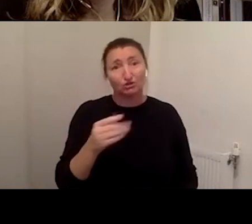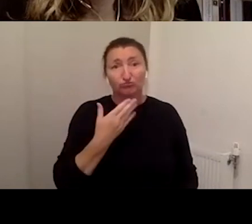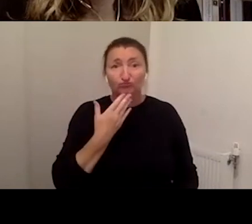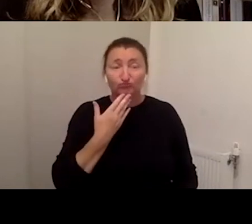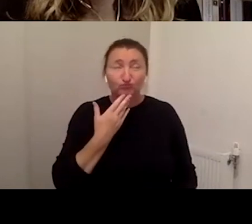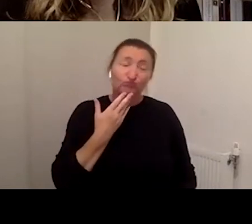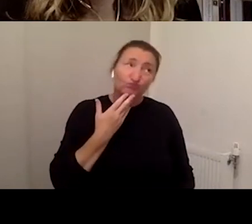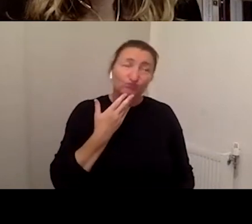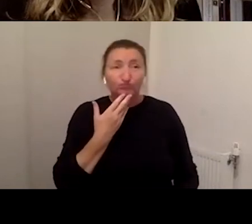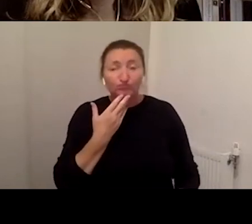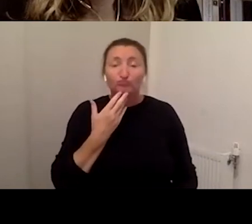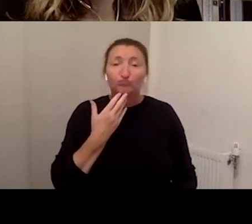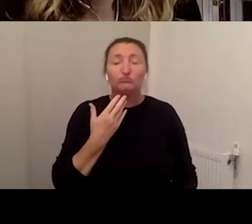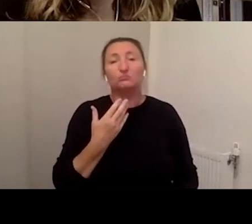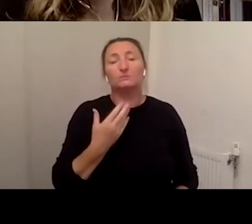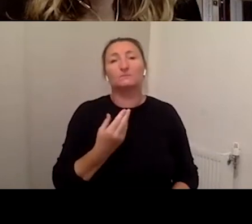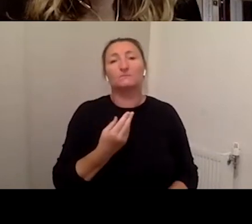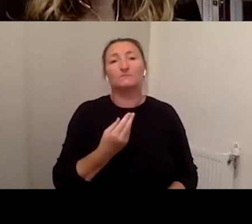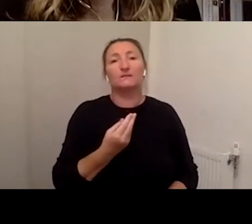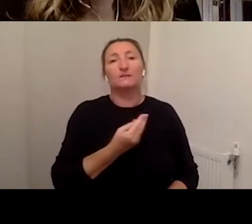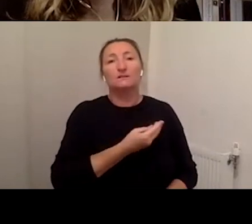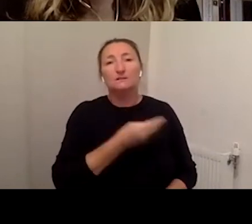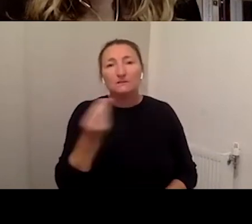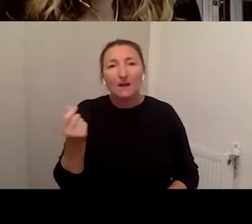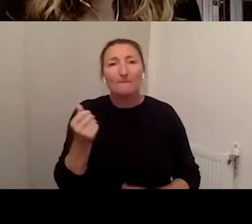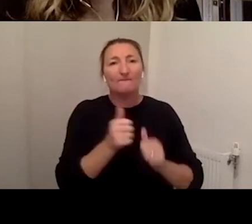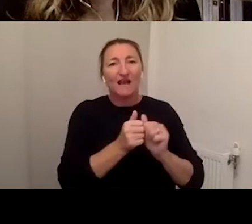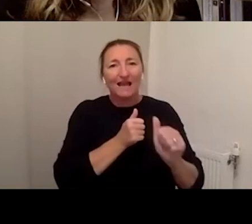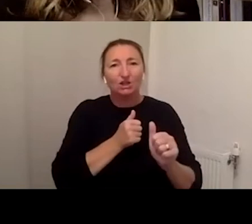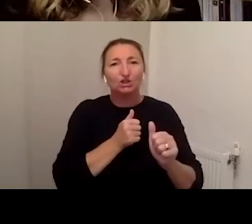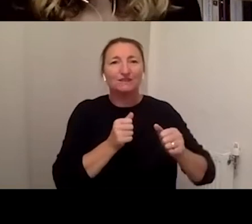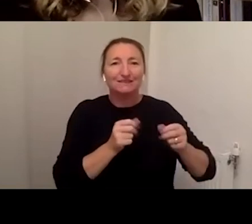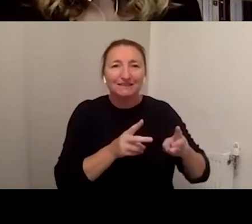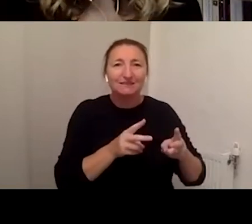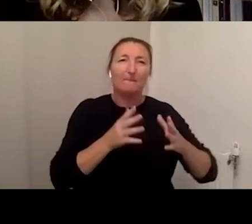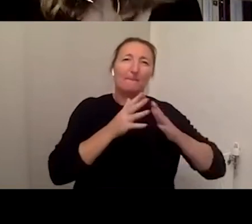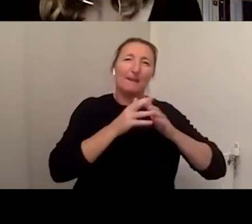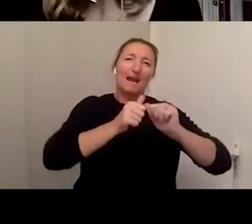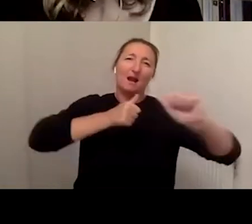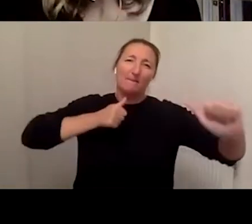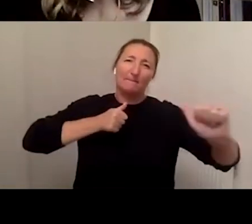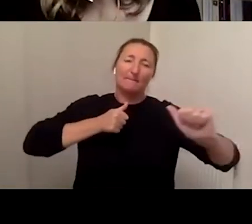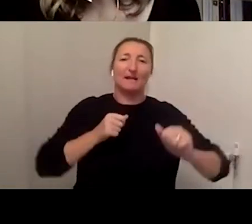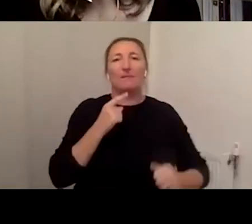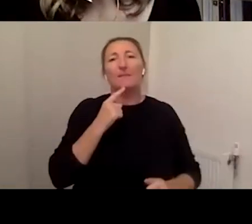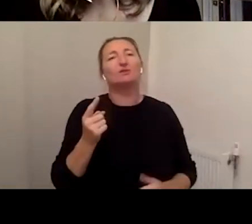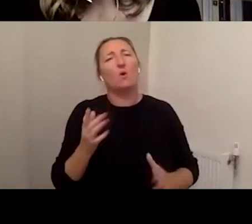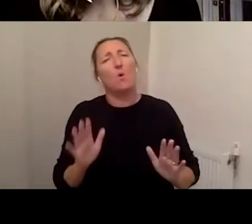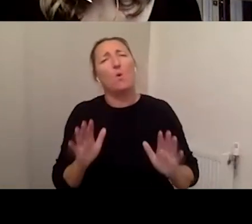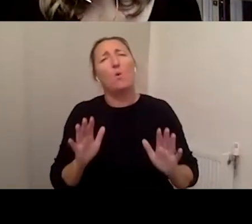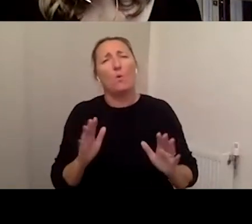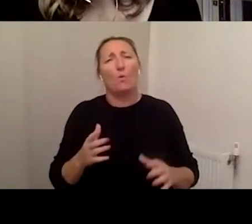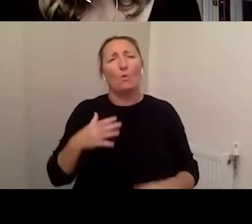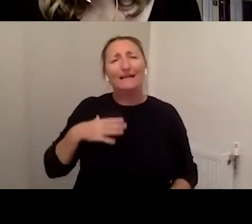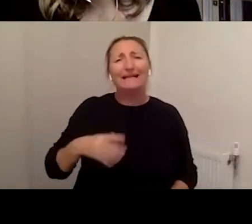there is a large tendency of the energy system, the big utilities, that saying, hey, if that would make our lives so much easier,